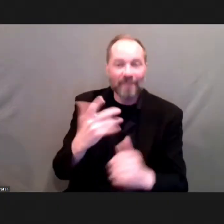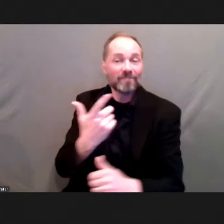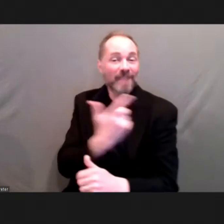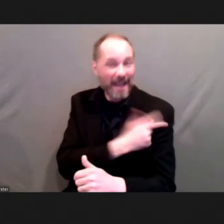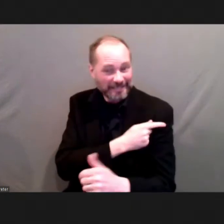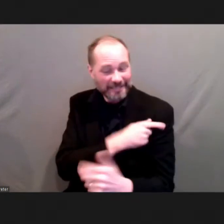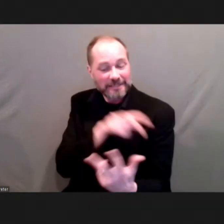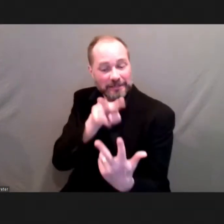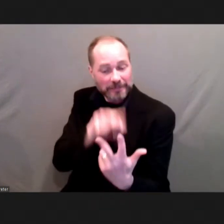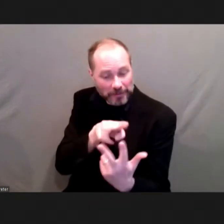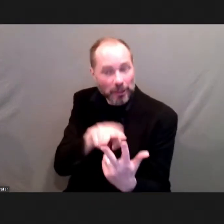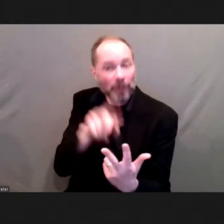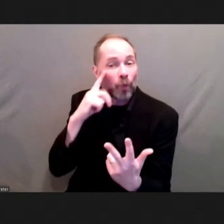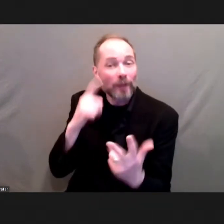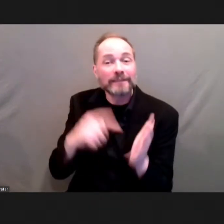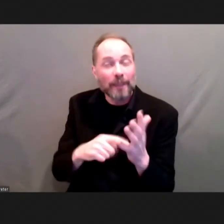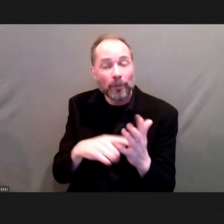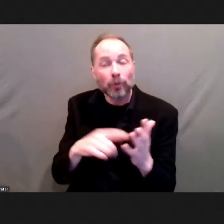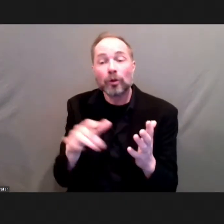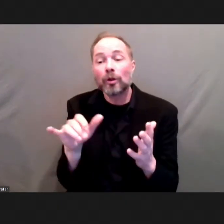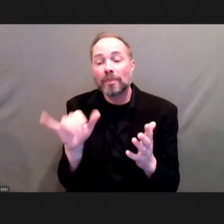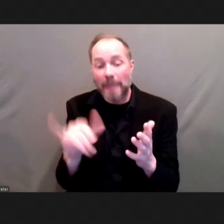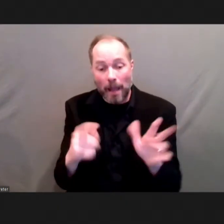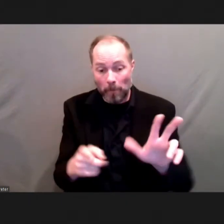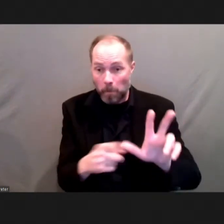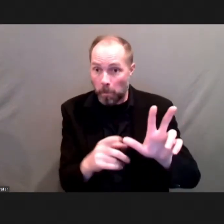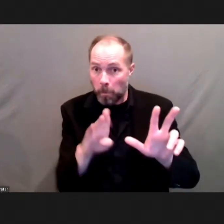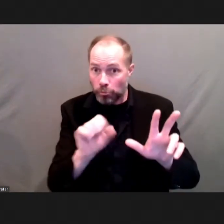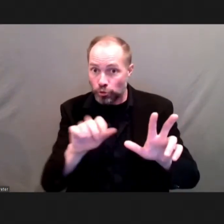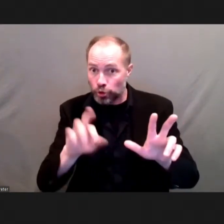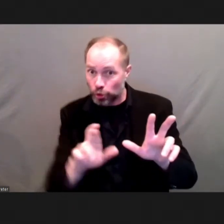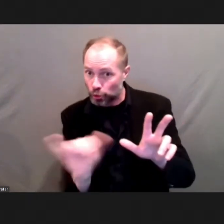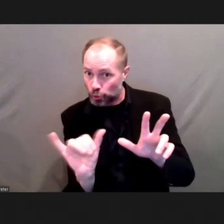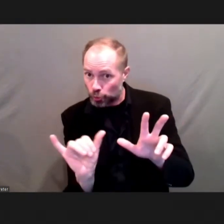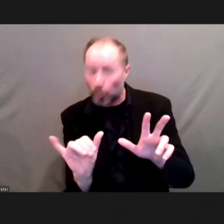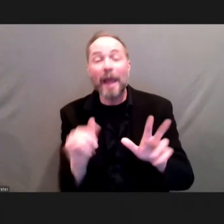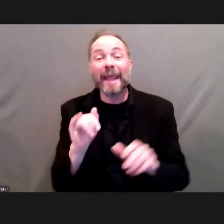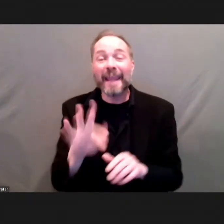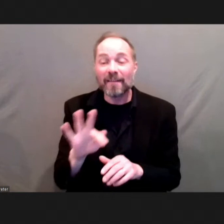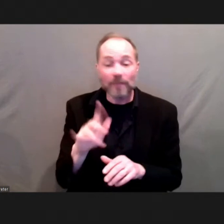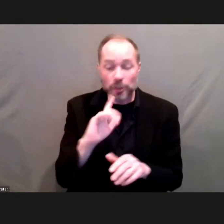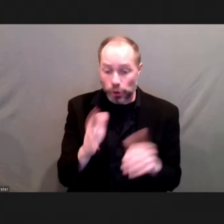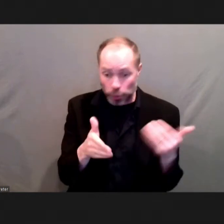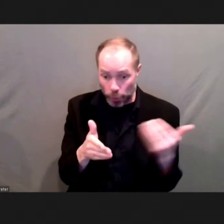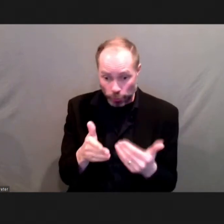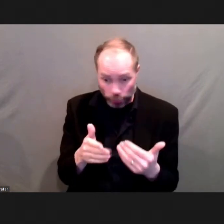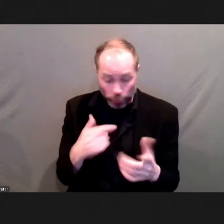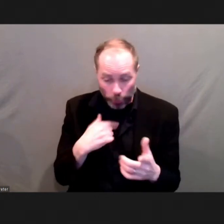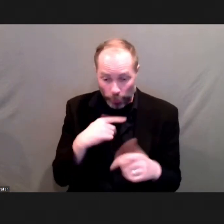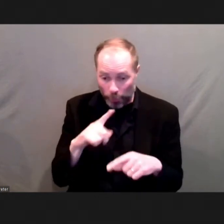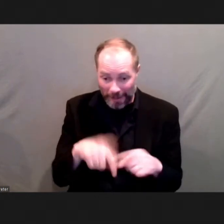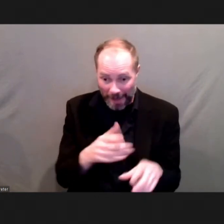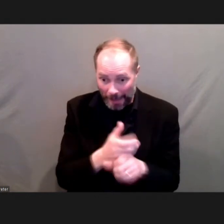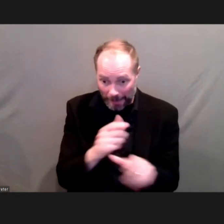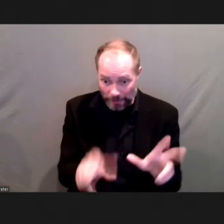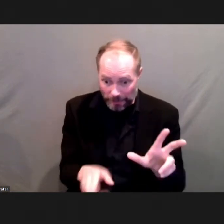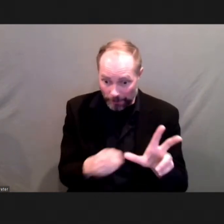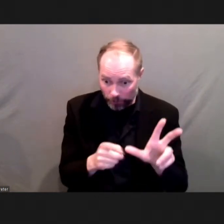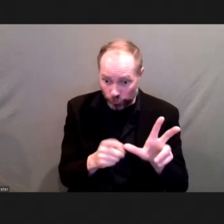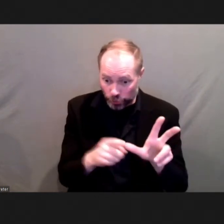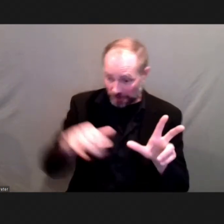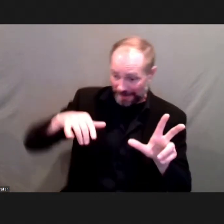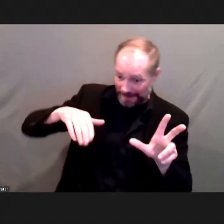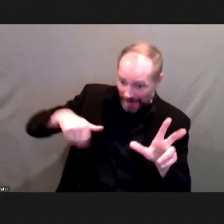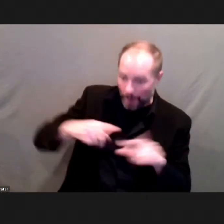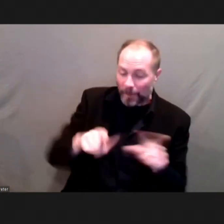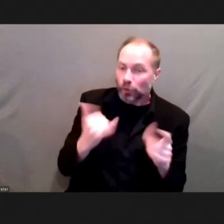you've gotten the booster, or if you're too soon to get the booster, you're still considered up to date with